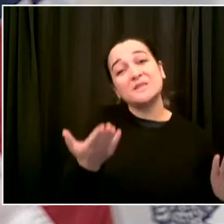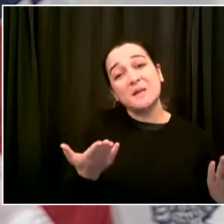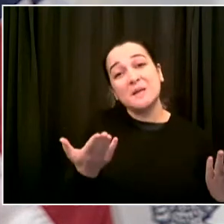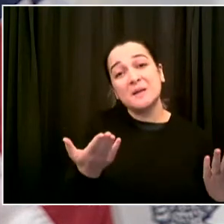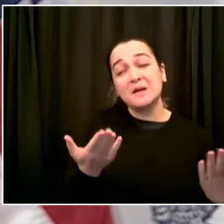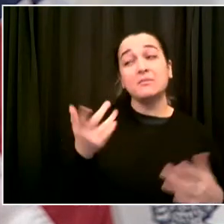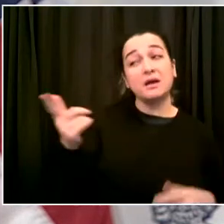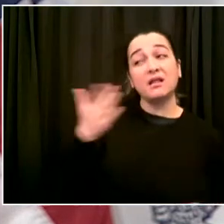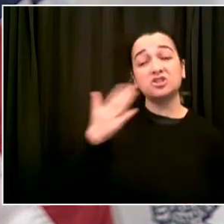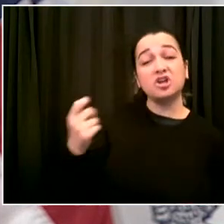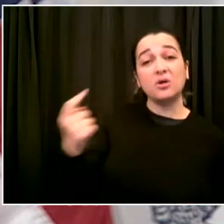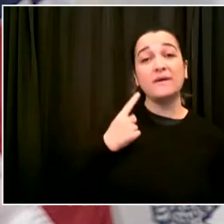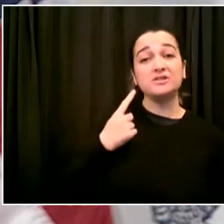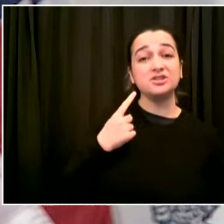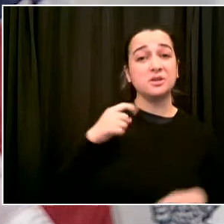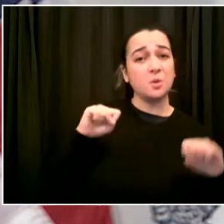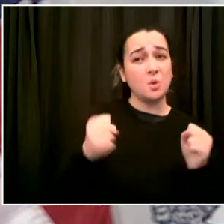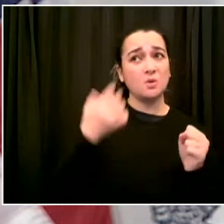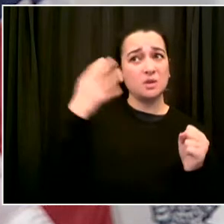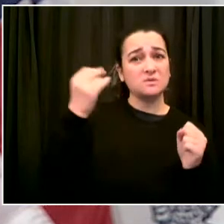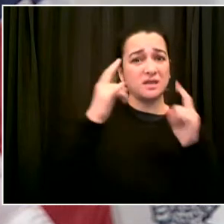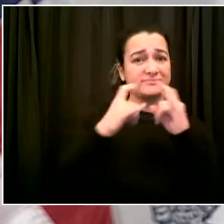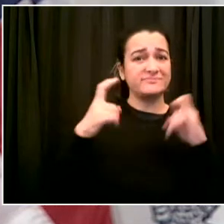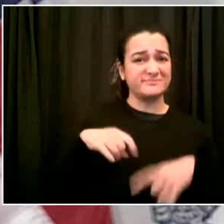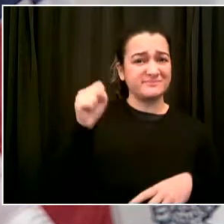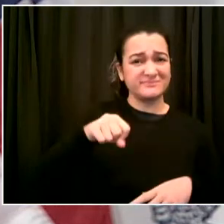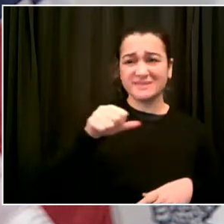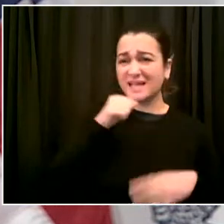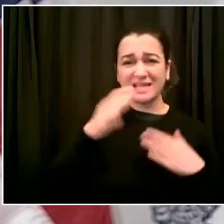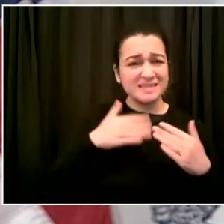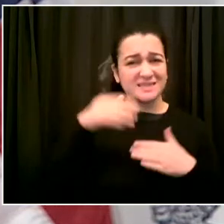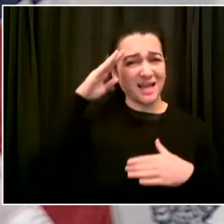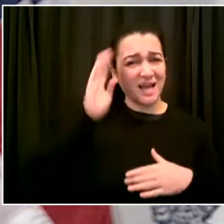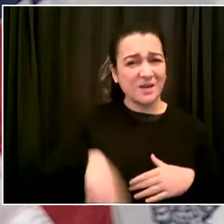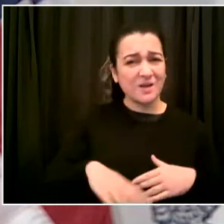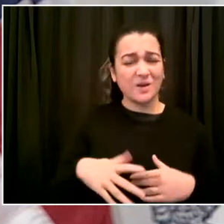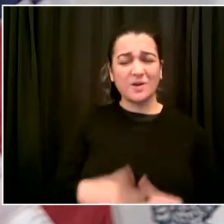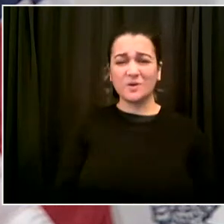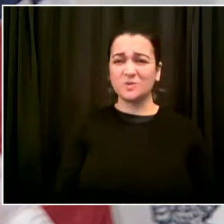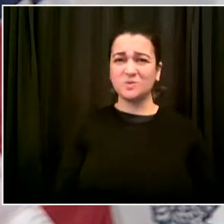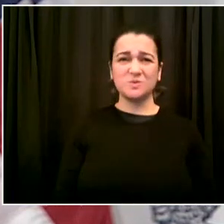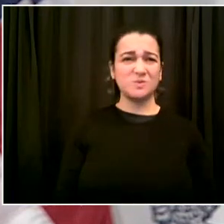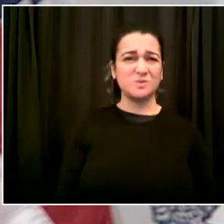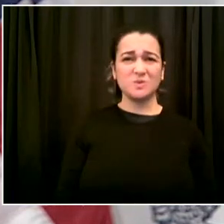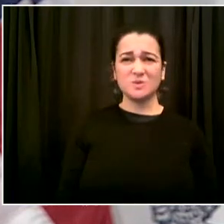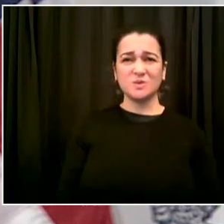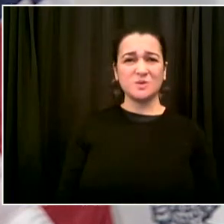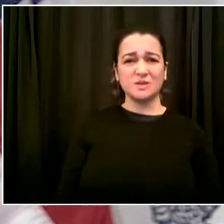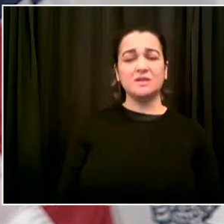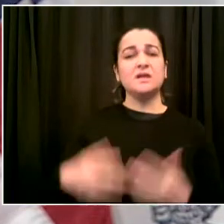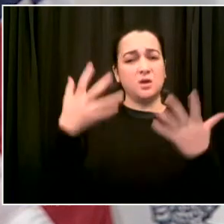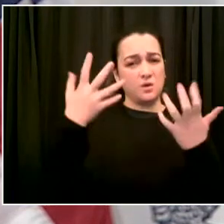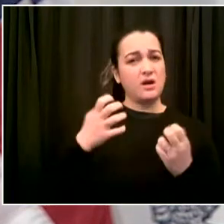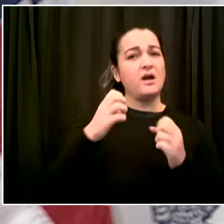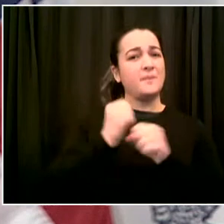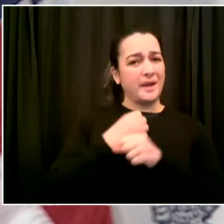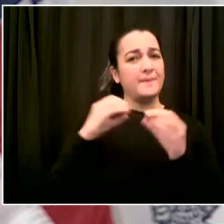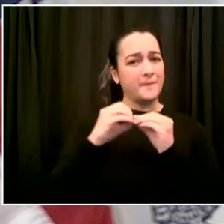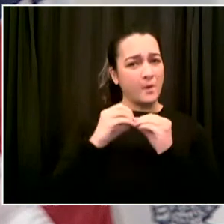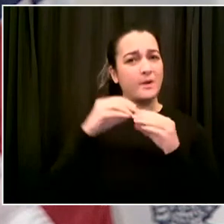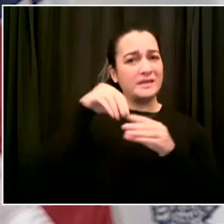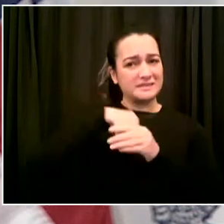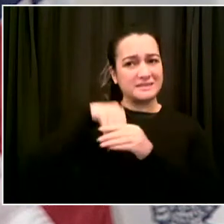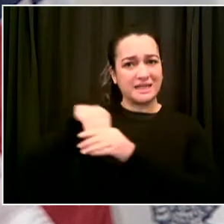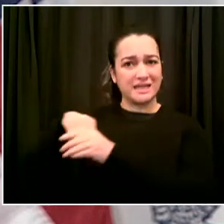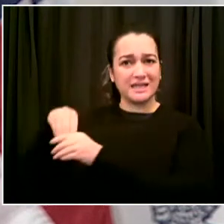people. We would probably in the past, in a lot of situations, had a much easier time bringing people indoors, but we don't want to crowd a lot of people,